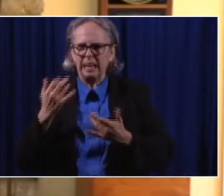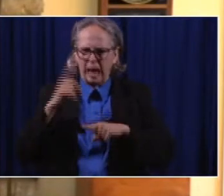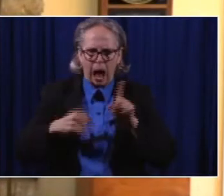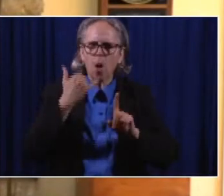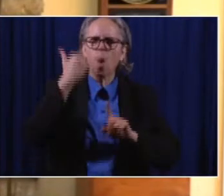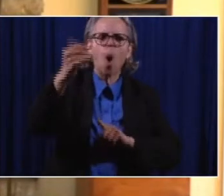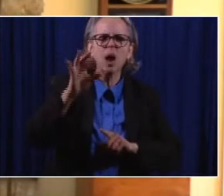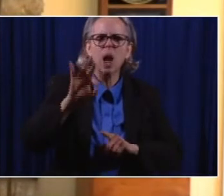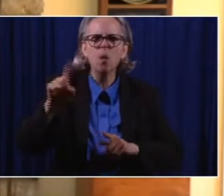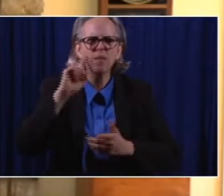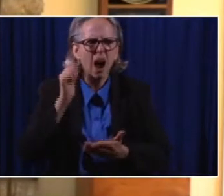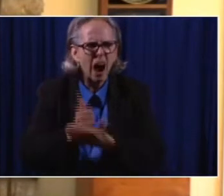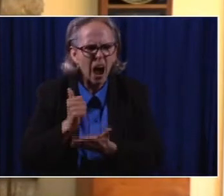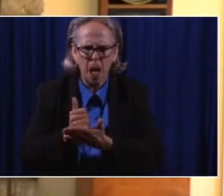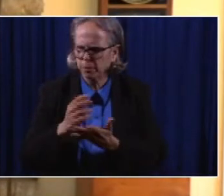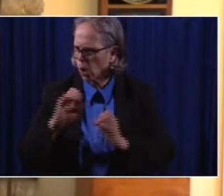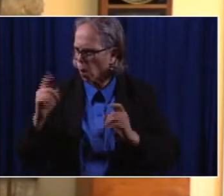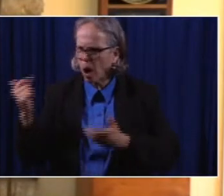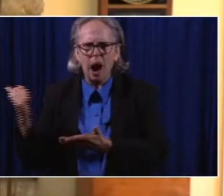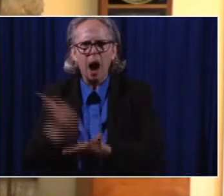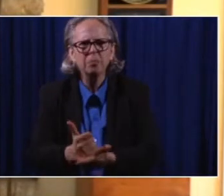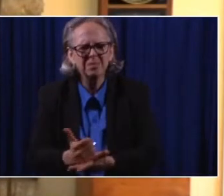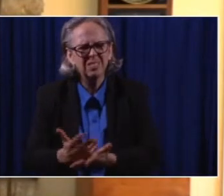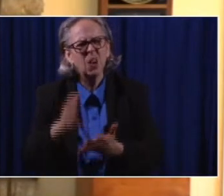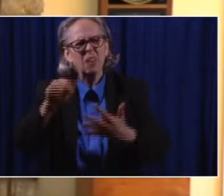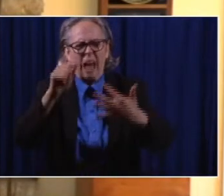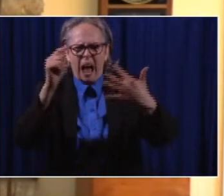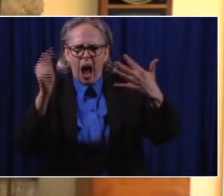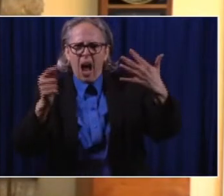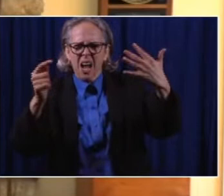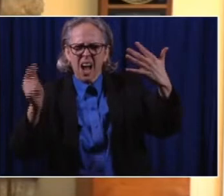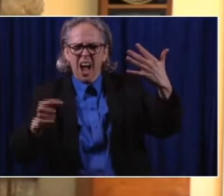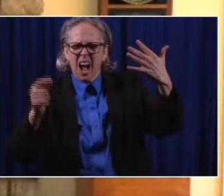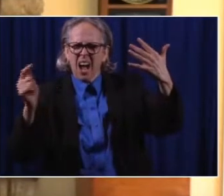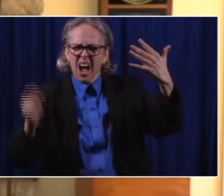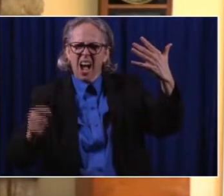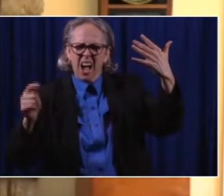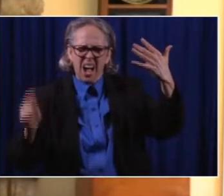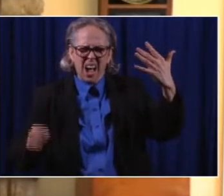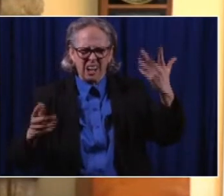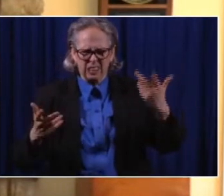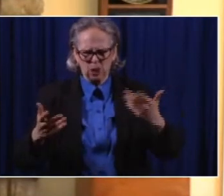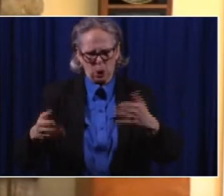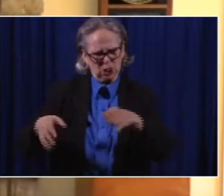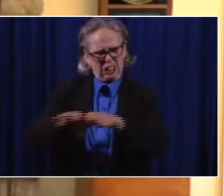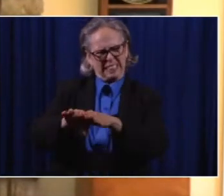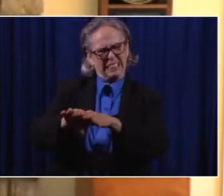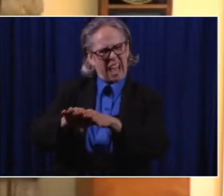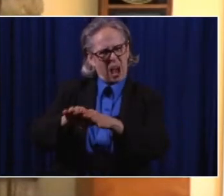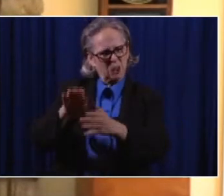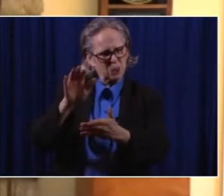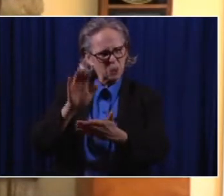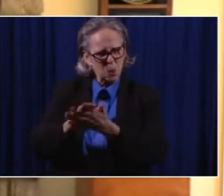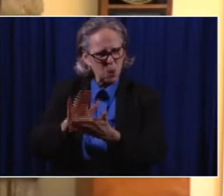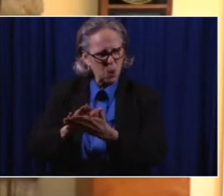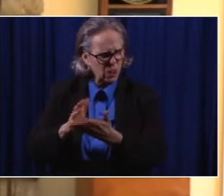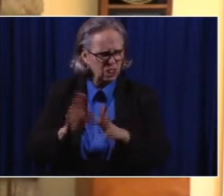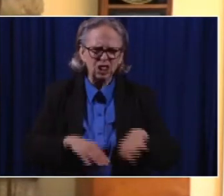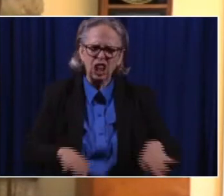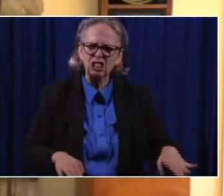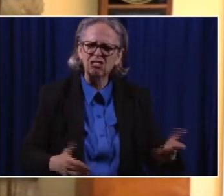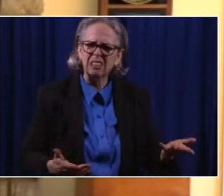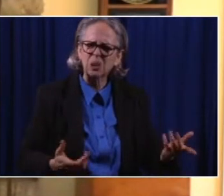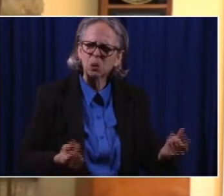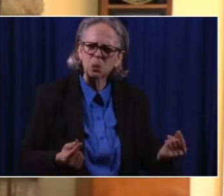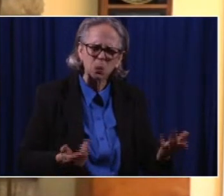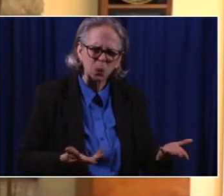We know with a shutdown, kids who are in school, who need to be in school, can't be in school.